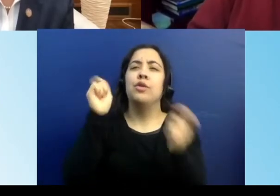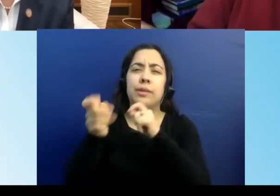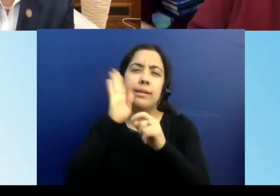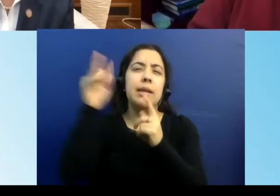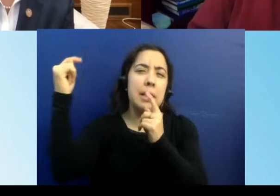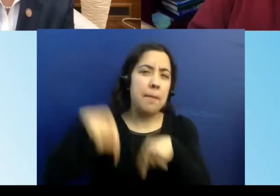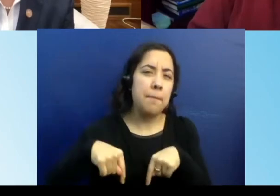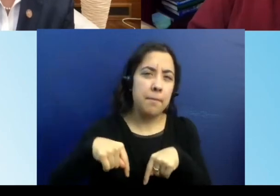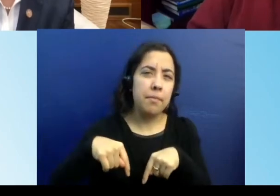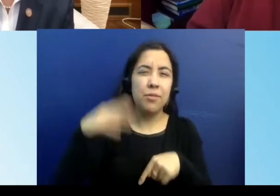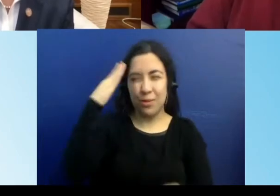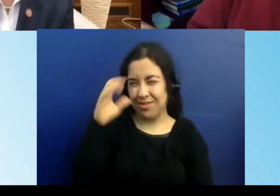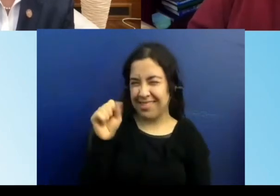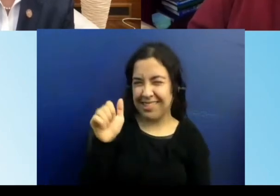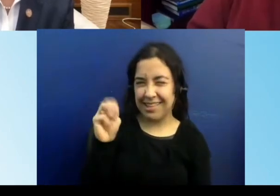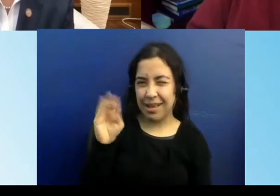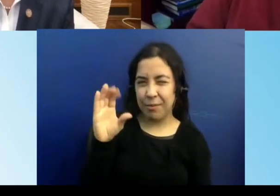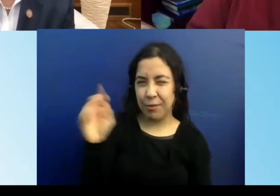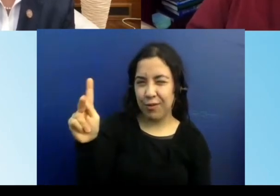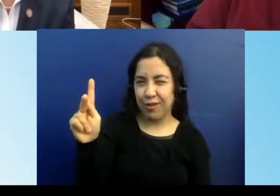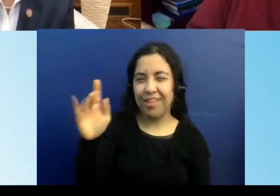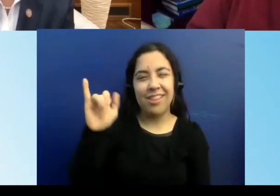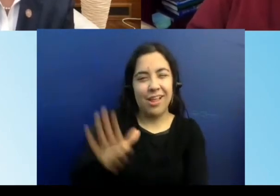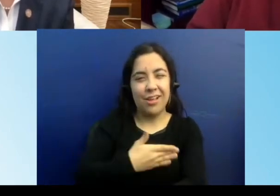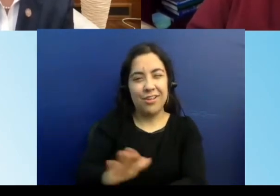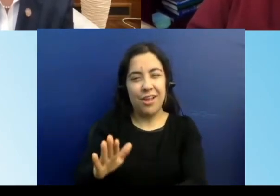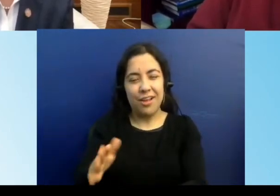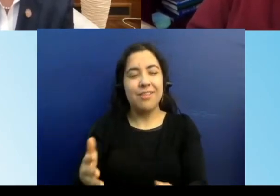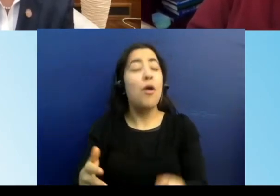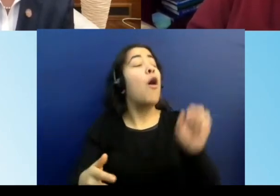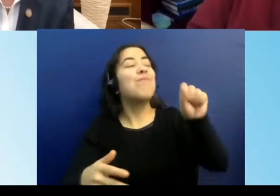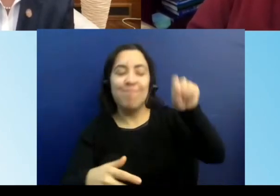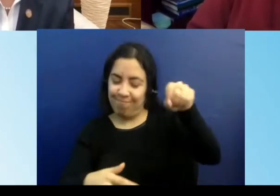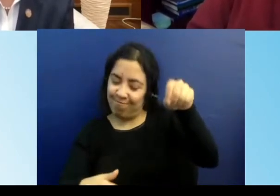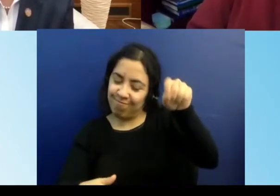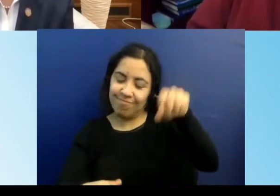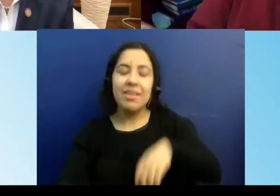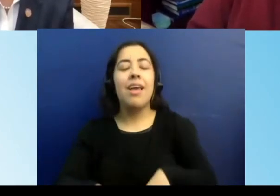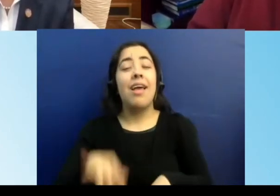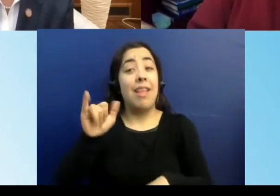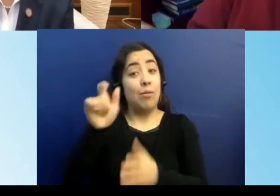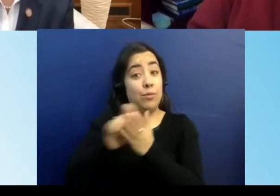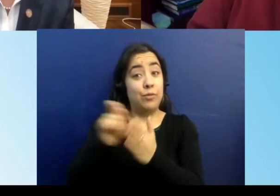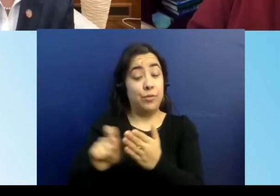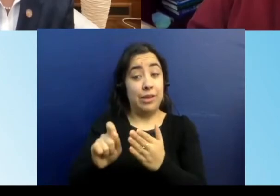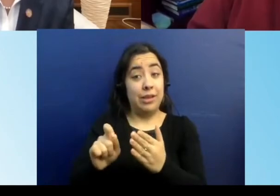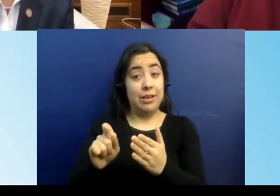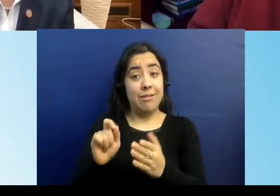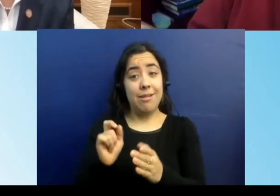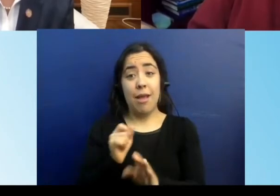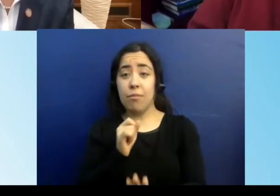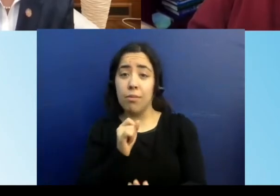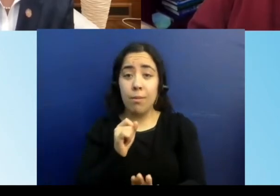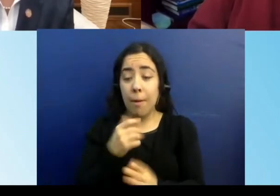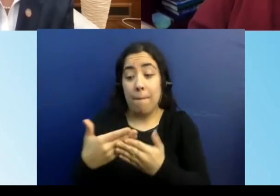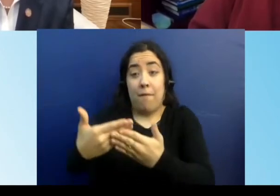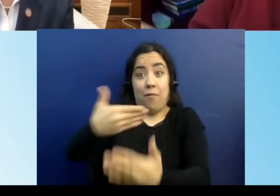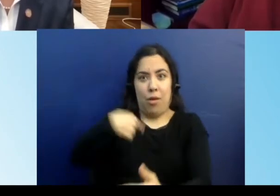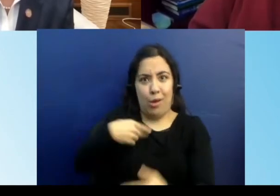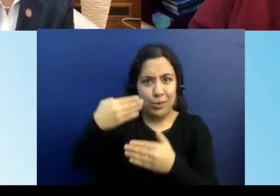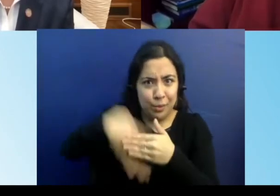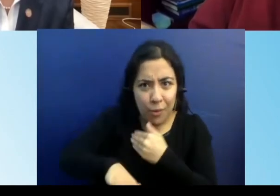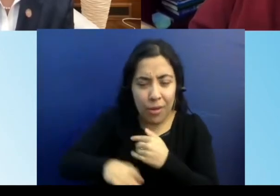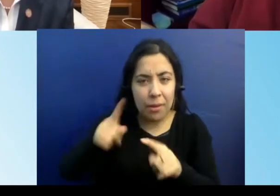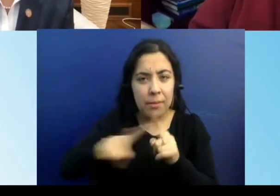Sam Cooke song. And it was written and performed before I was born. But in the